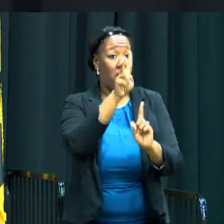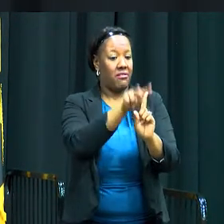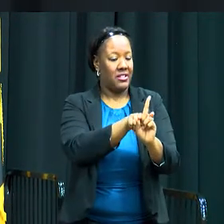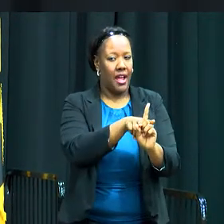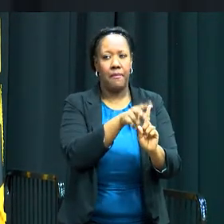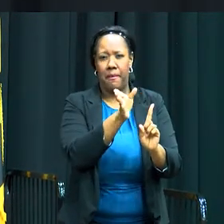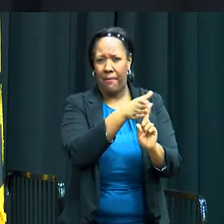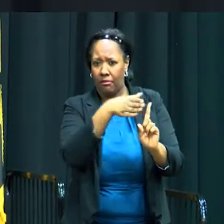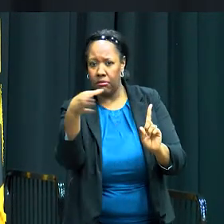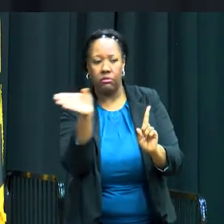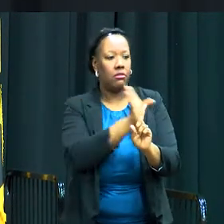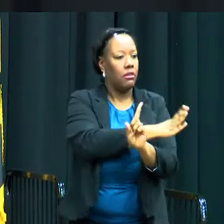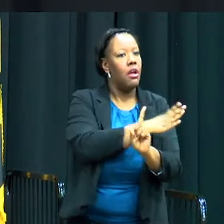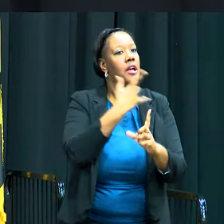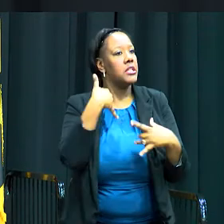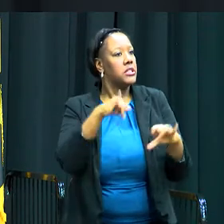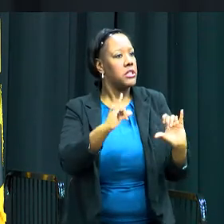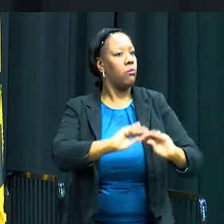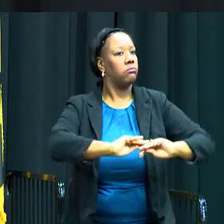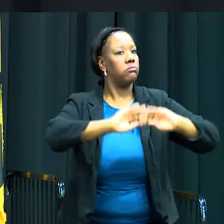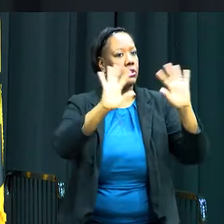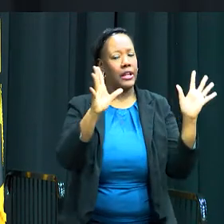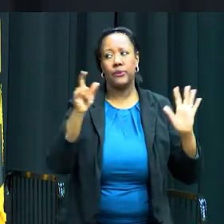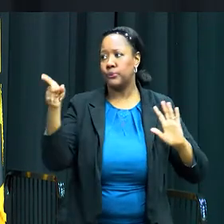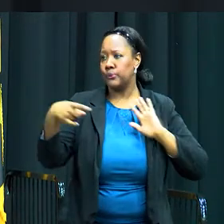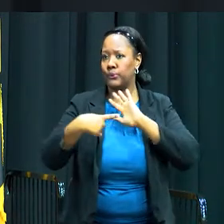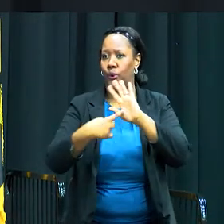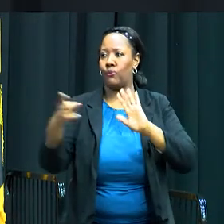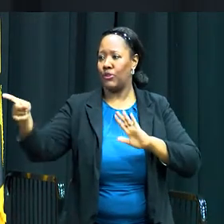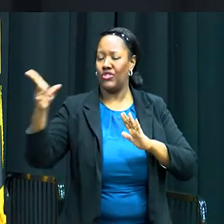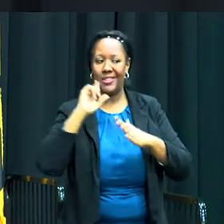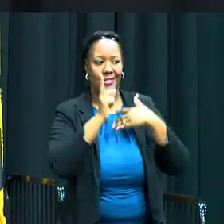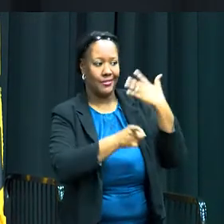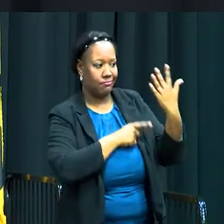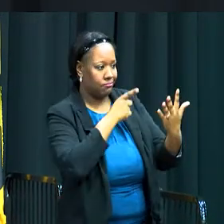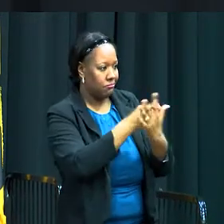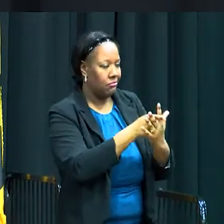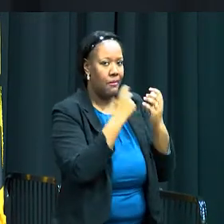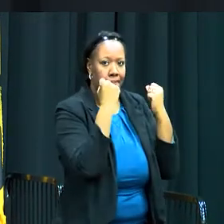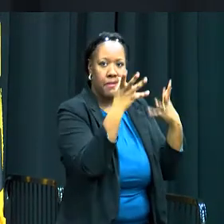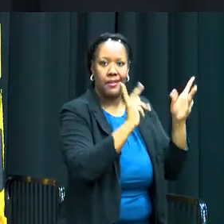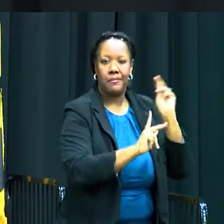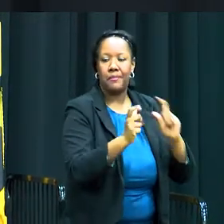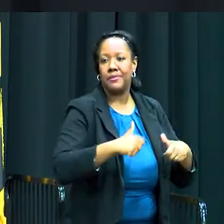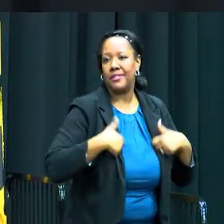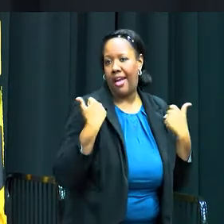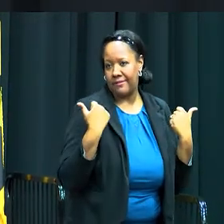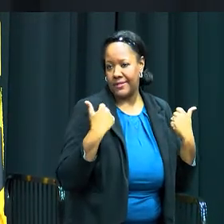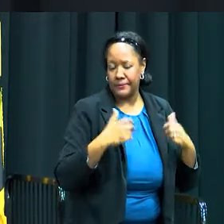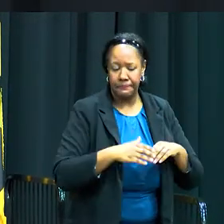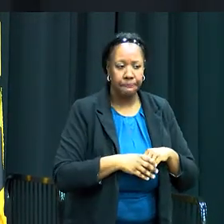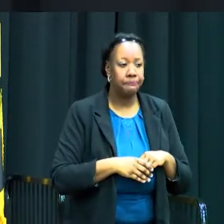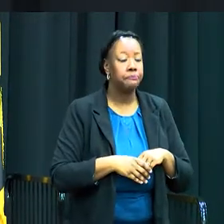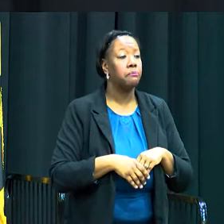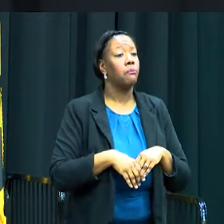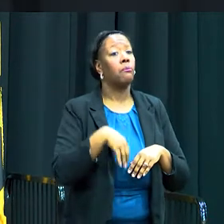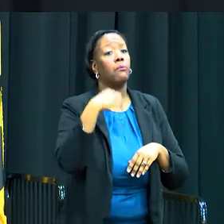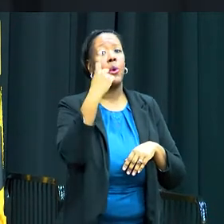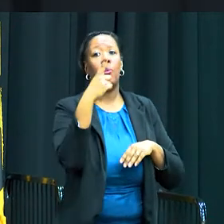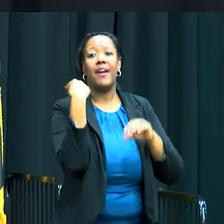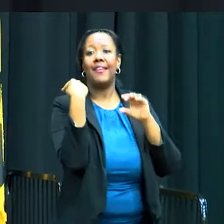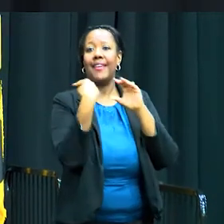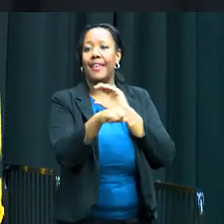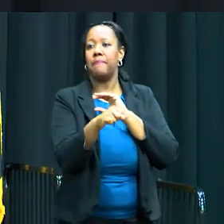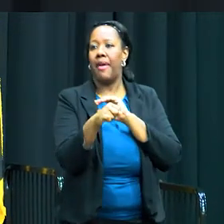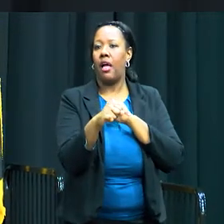is clear that Latasha is making a difference in touching so many lives. In an email to her